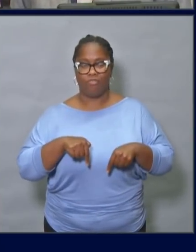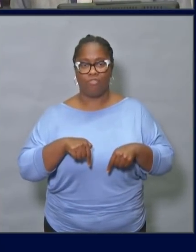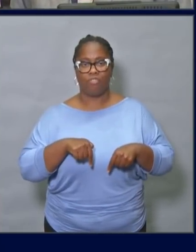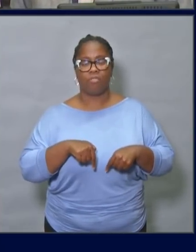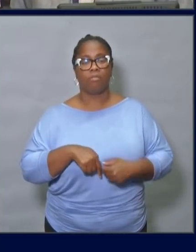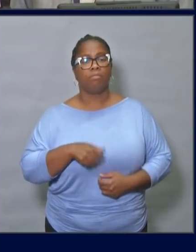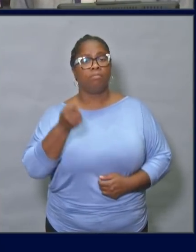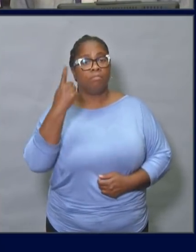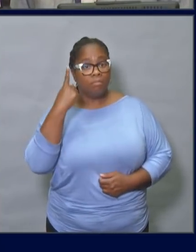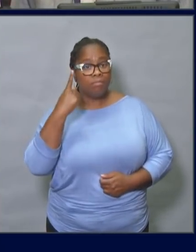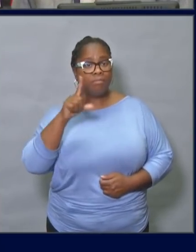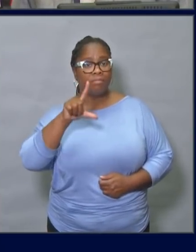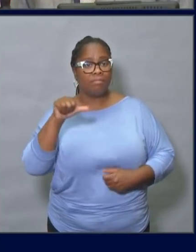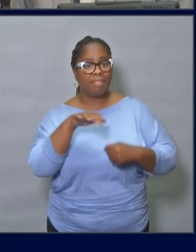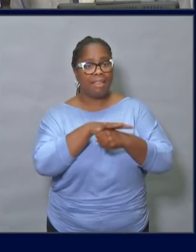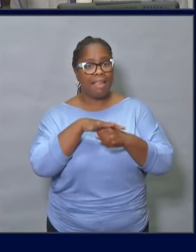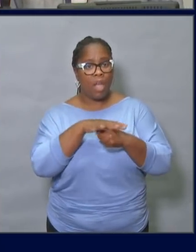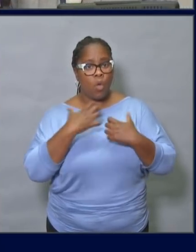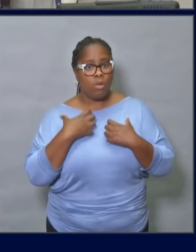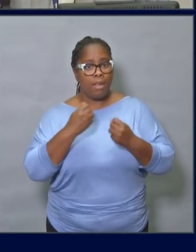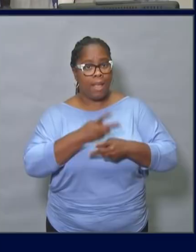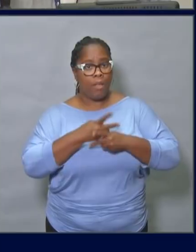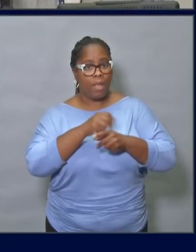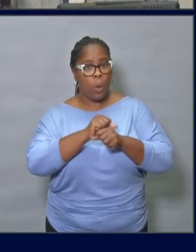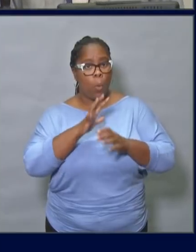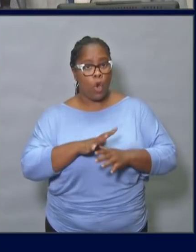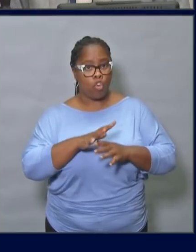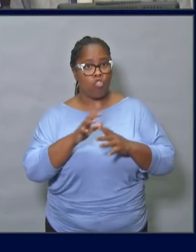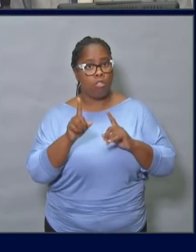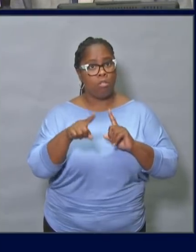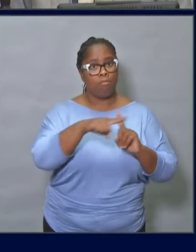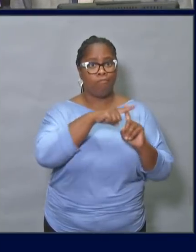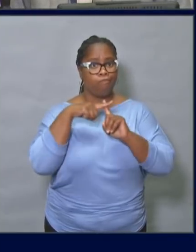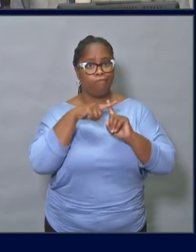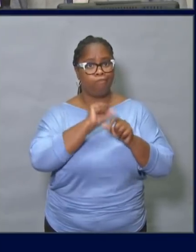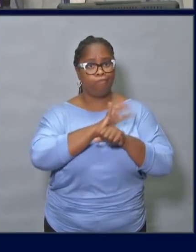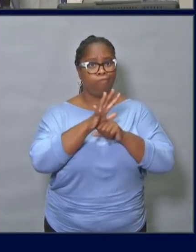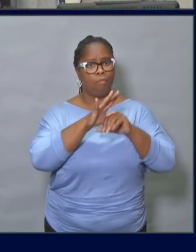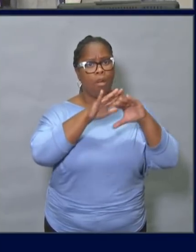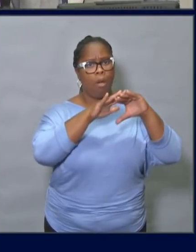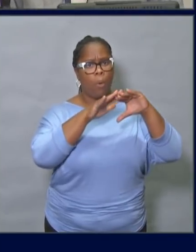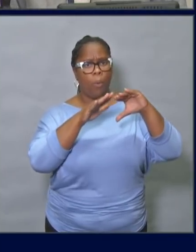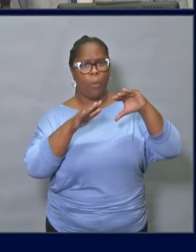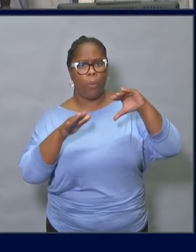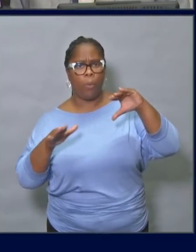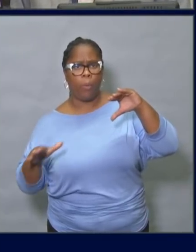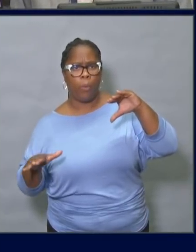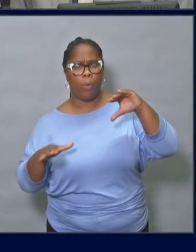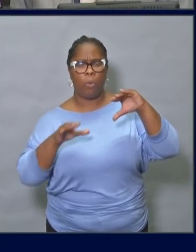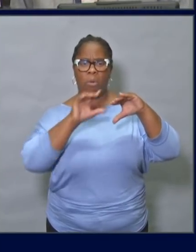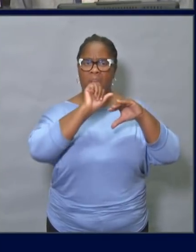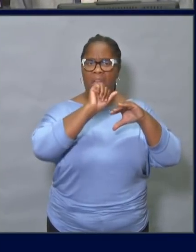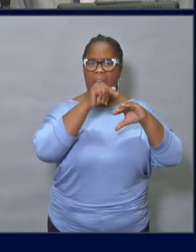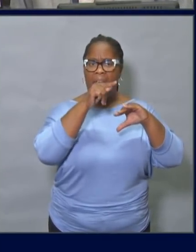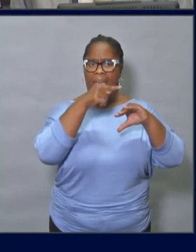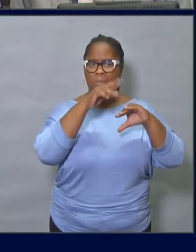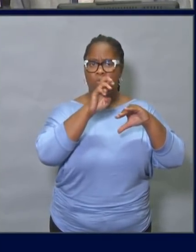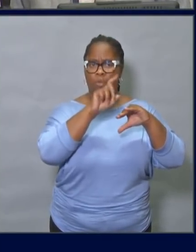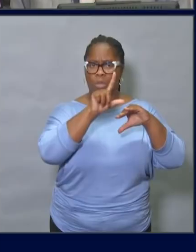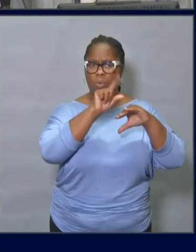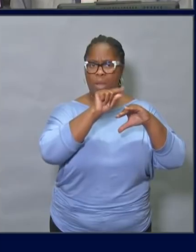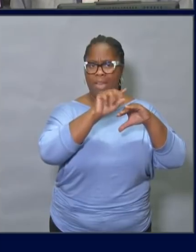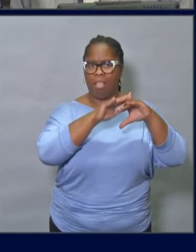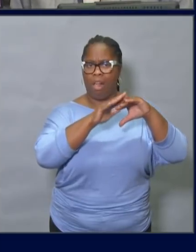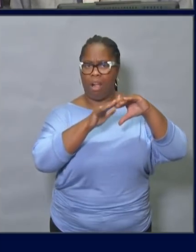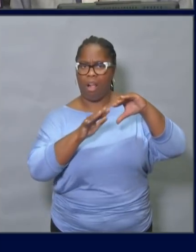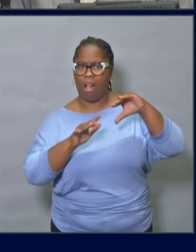County, cases among healthcare workers did decline from about April 20th through the beginning of June, but since then,